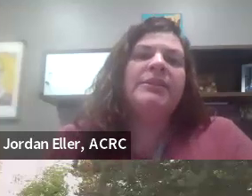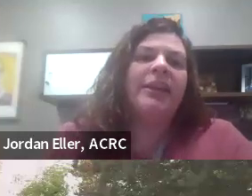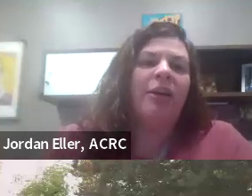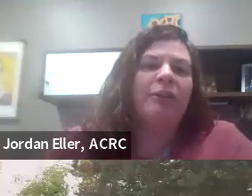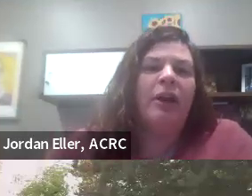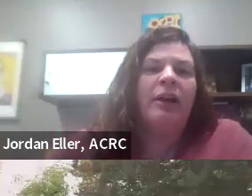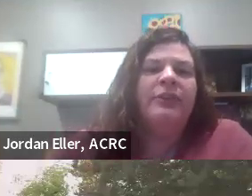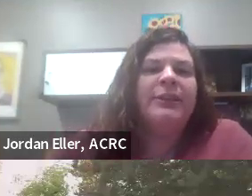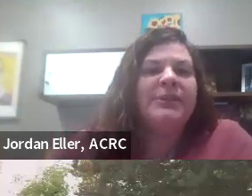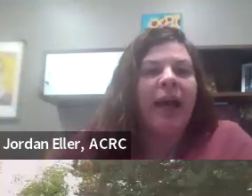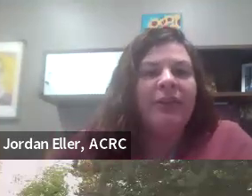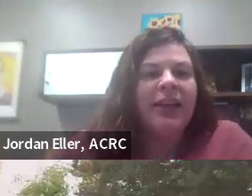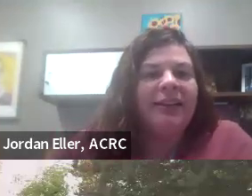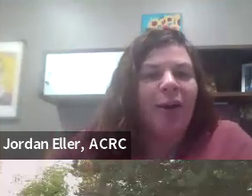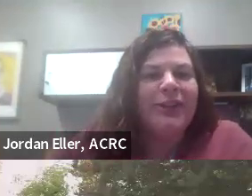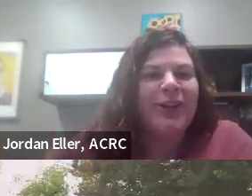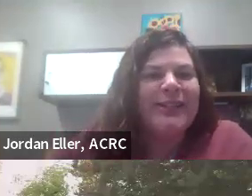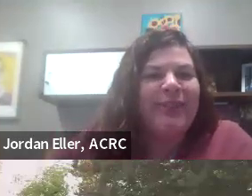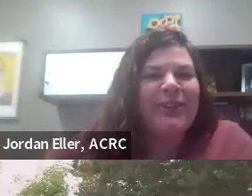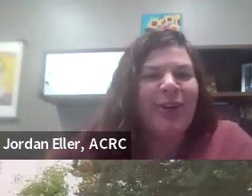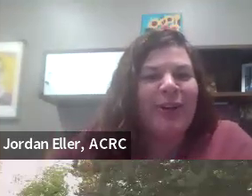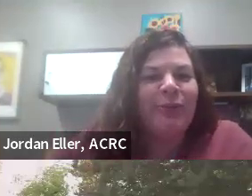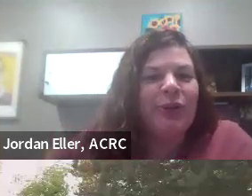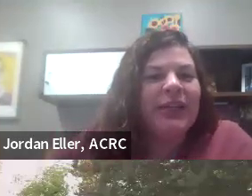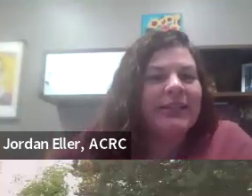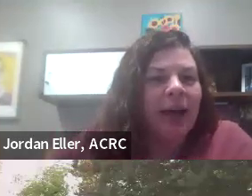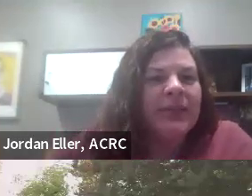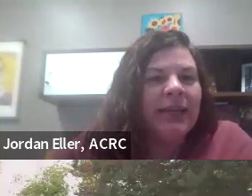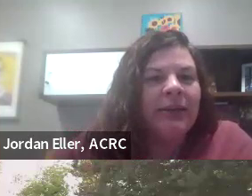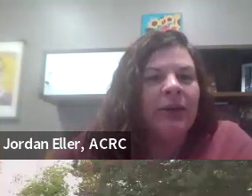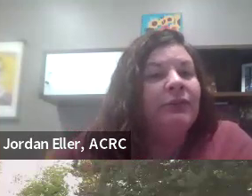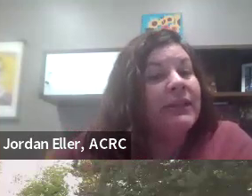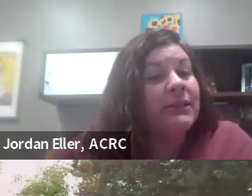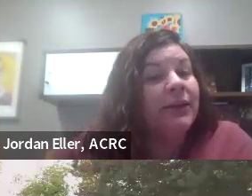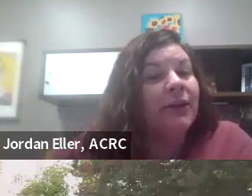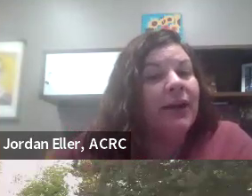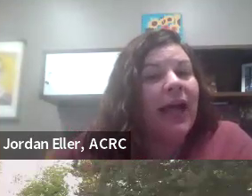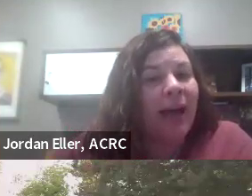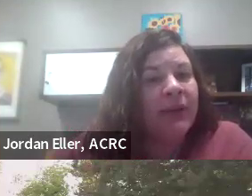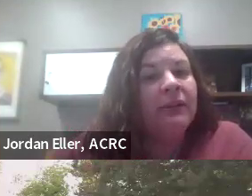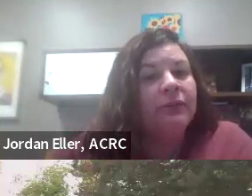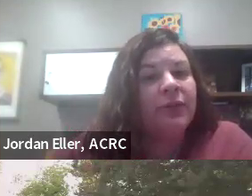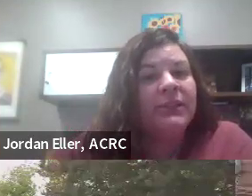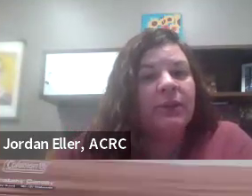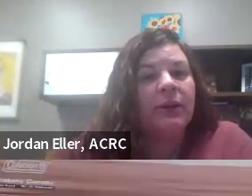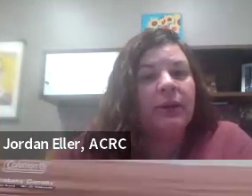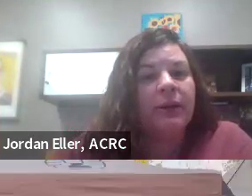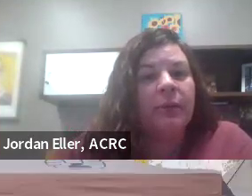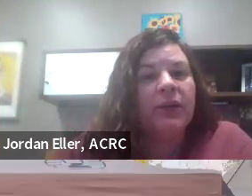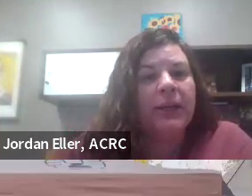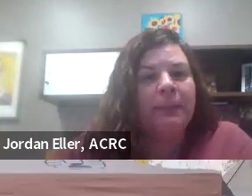Sharon Kerpinski, our victims advocate, always tries to make sure our community is updated on events that are happening for